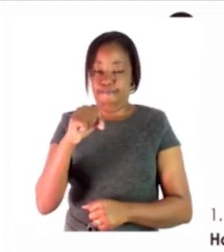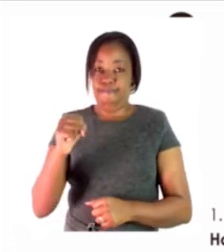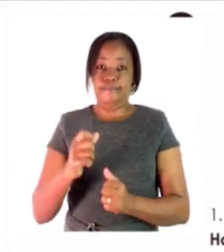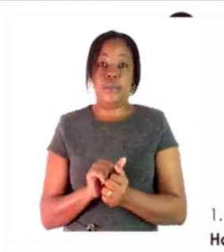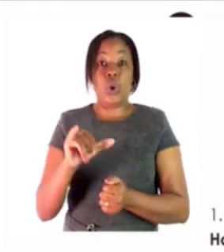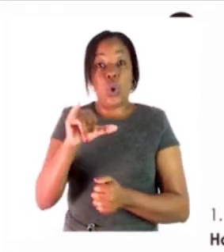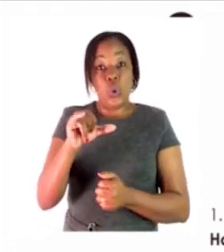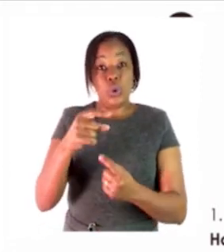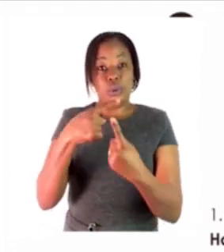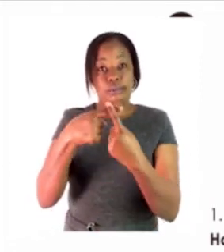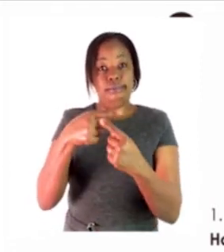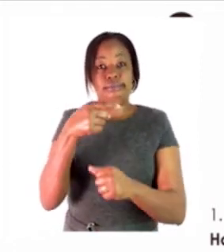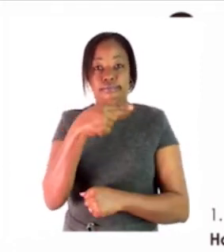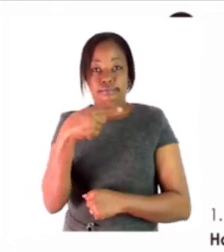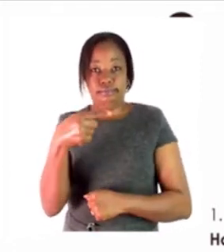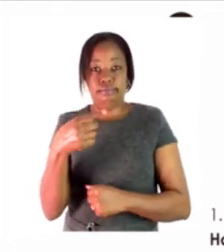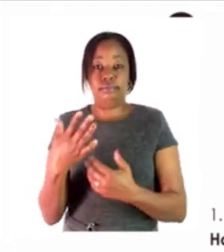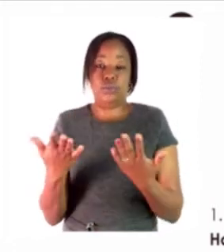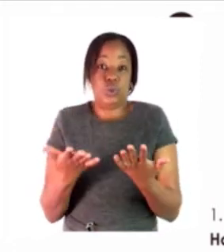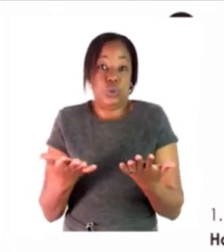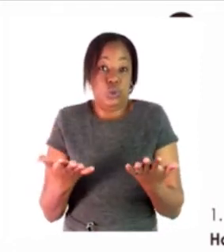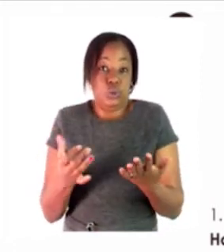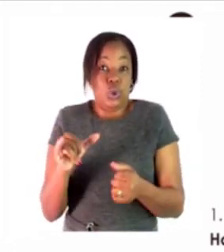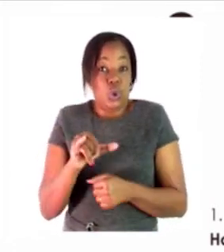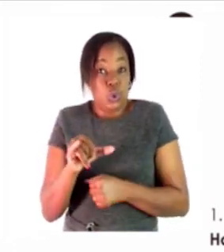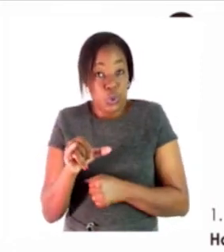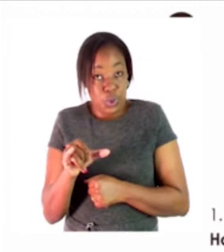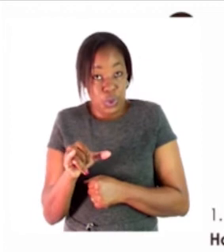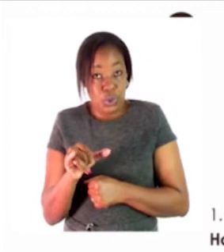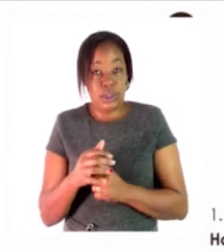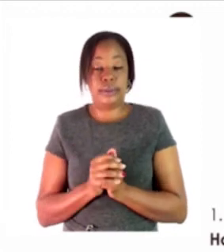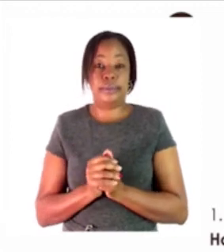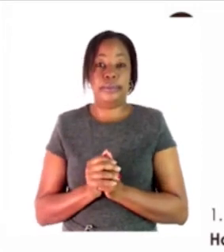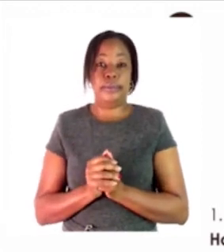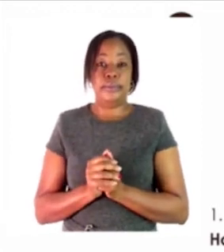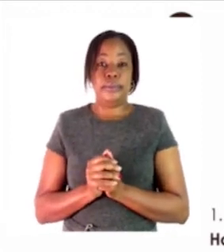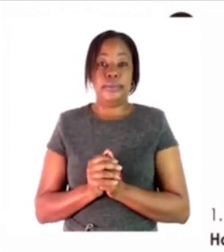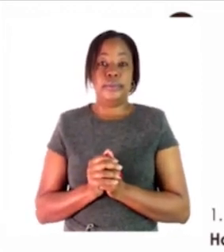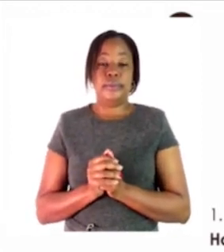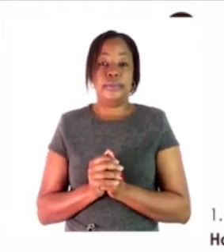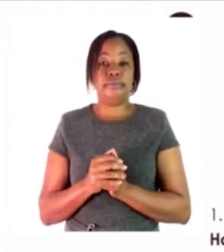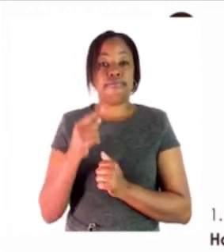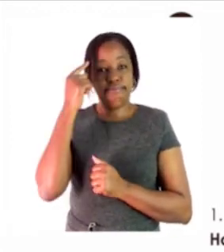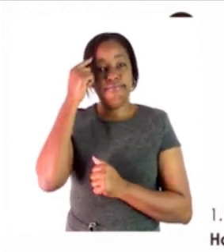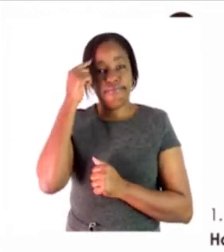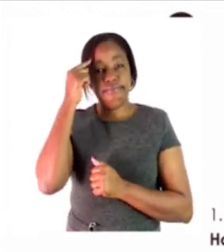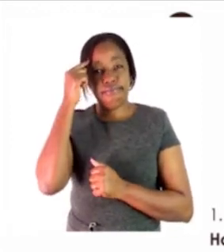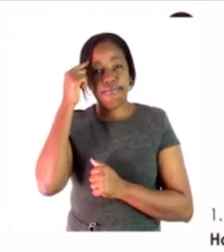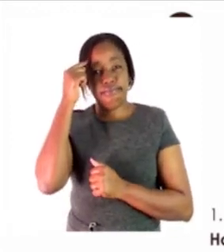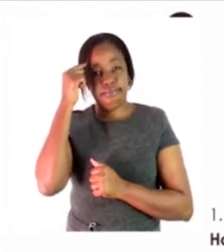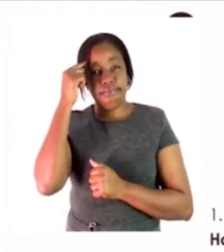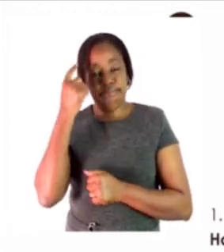decide what operation sign are we going to use. Is it a plus or is it a minus? There are only 2 operation signs